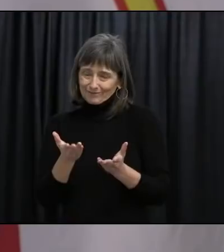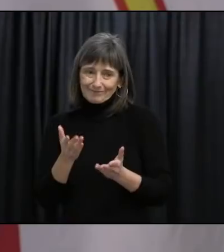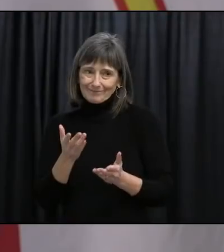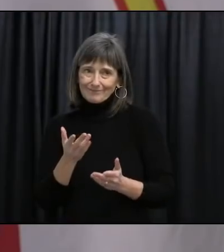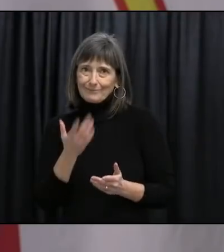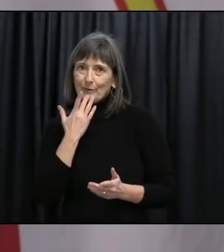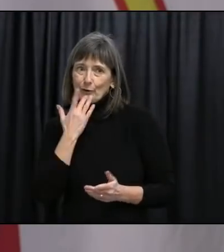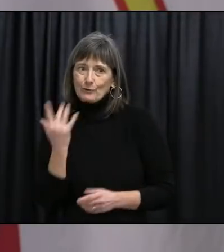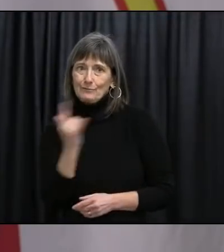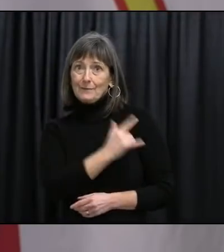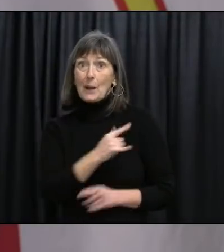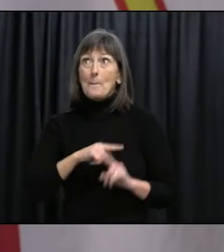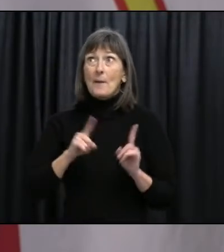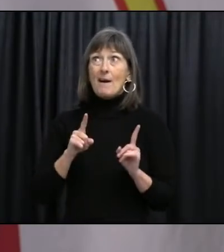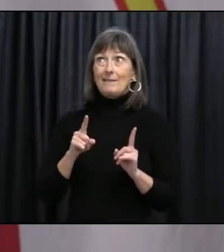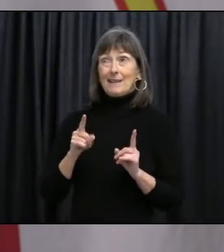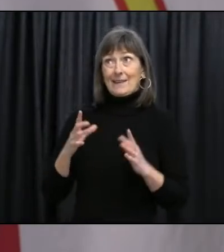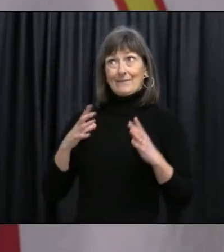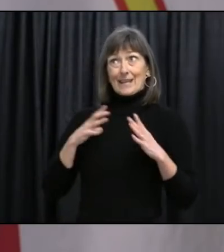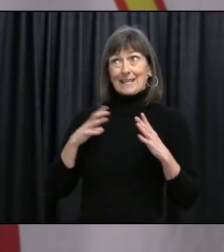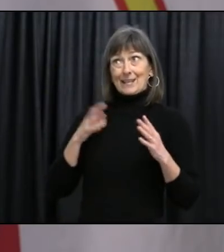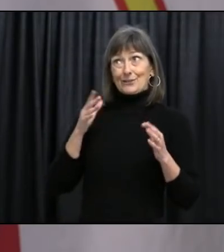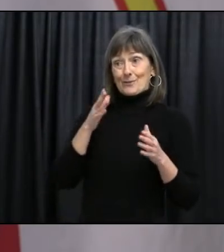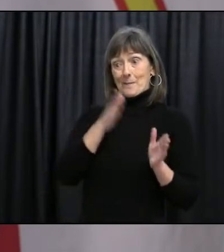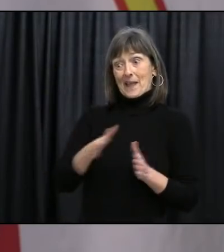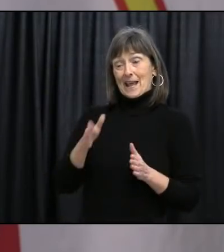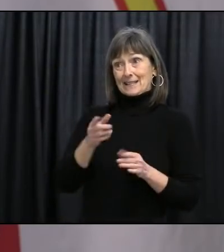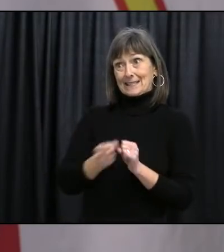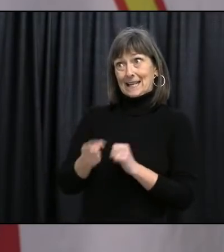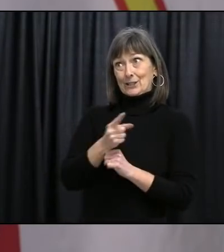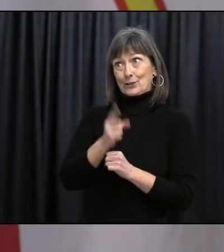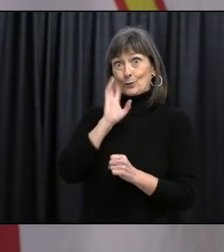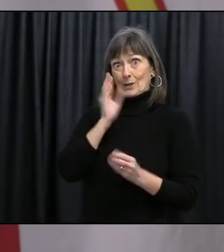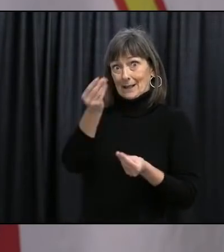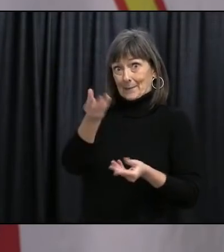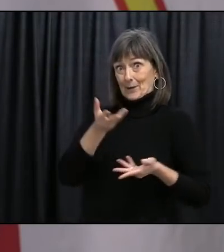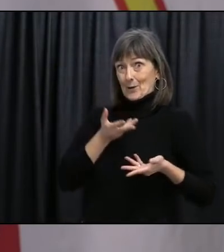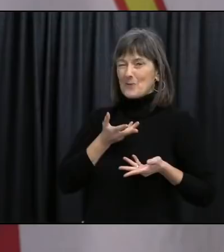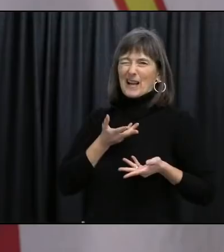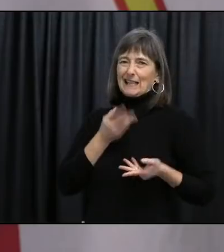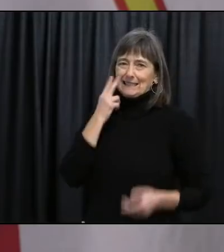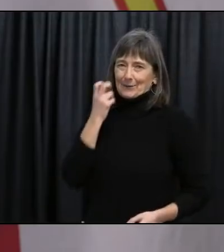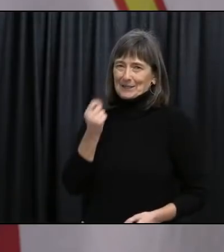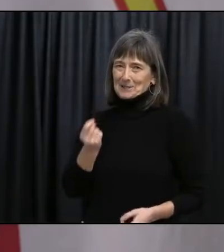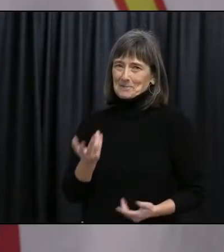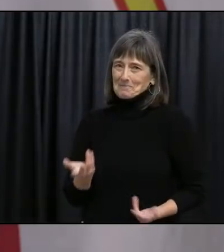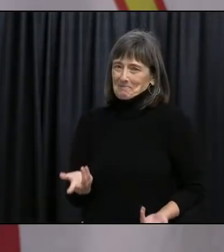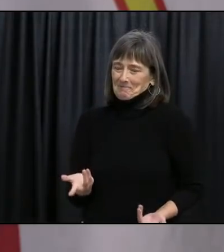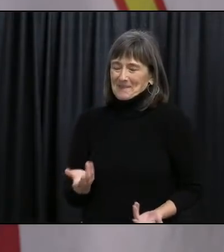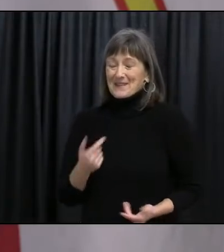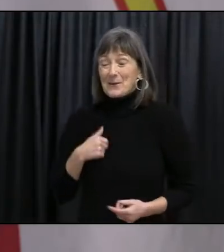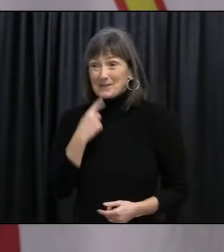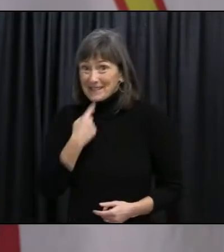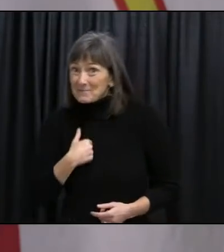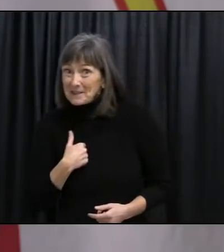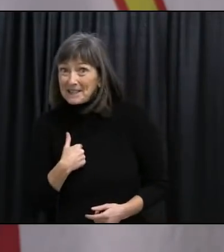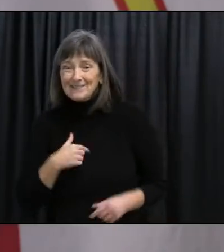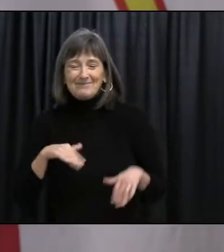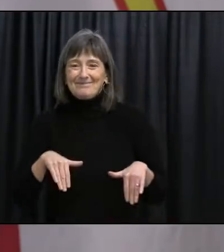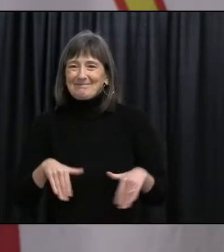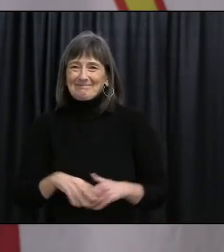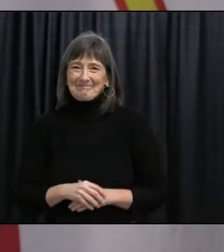I don't think people are sharing their vacation plans with me or anyone here at the Department of Health, so I'm not aware of anyone who's planning to